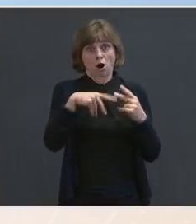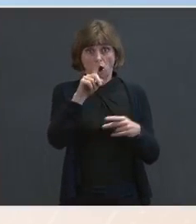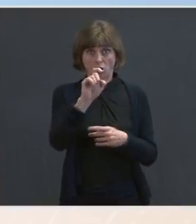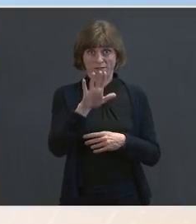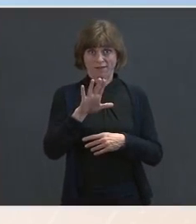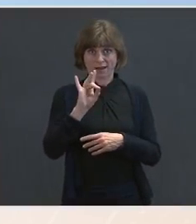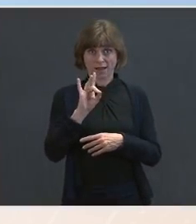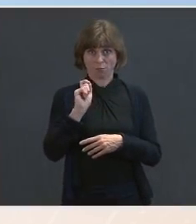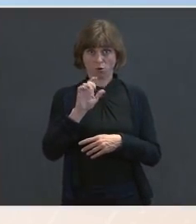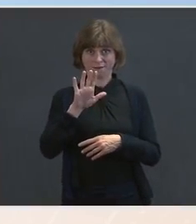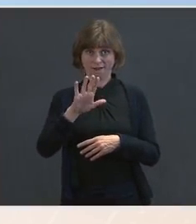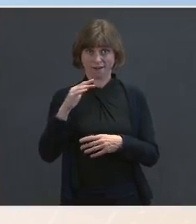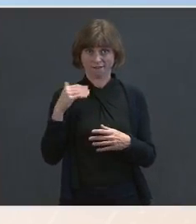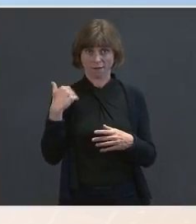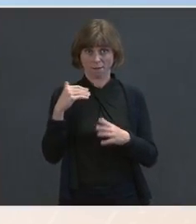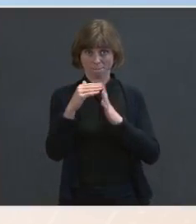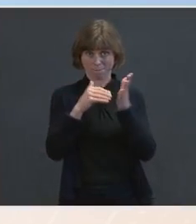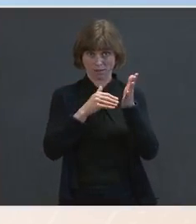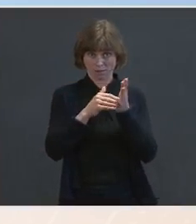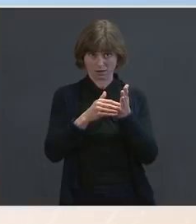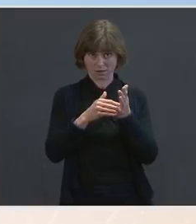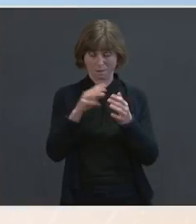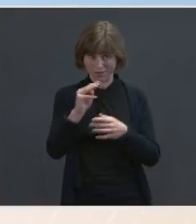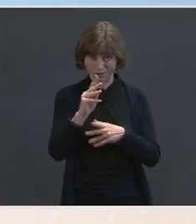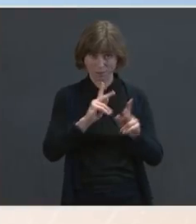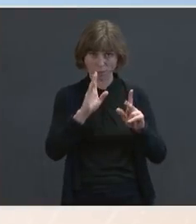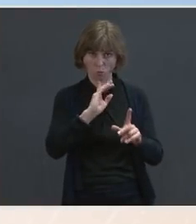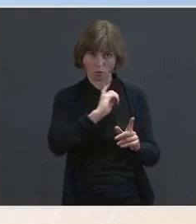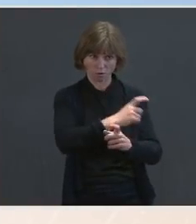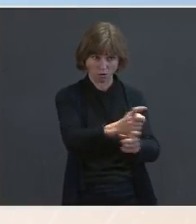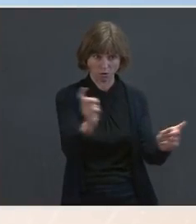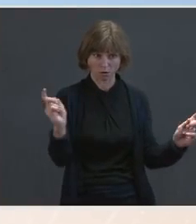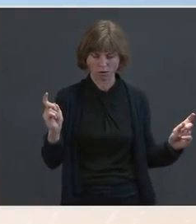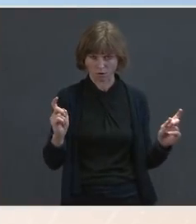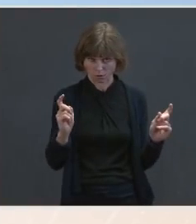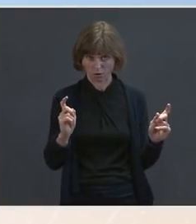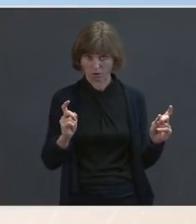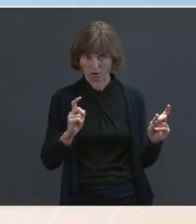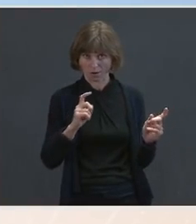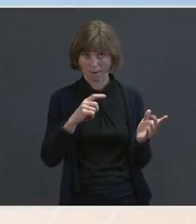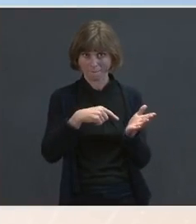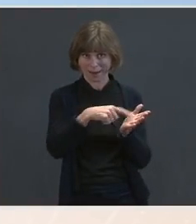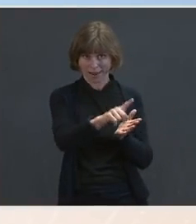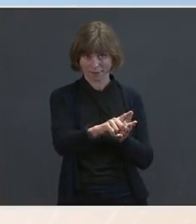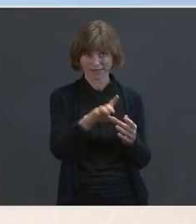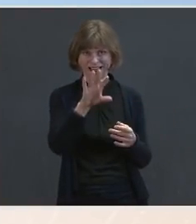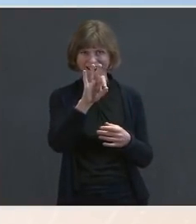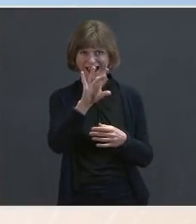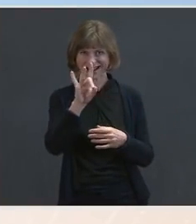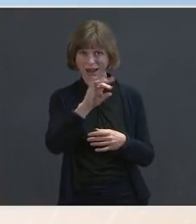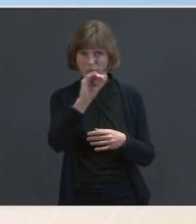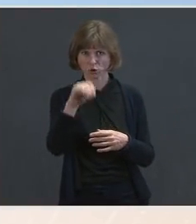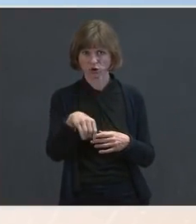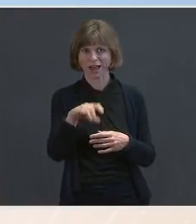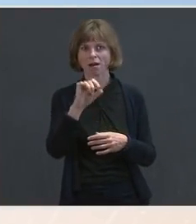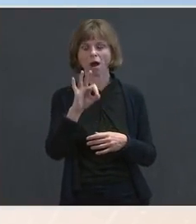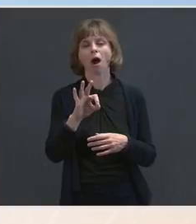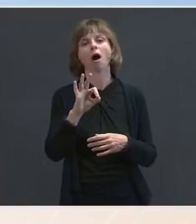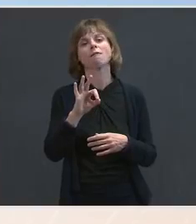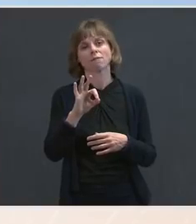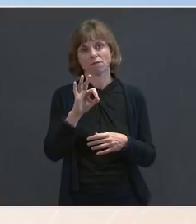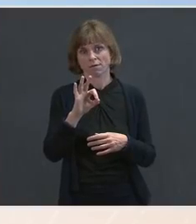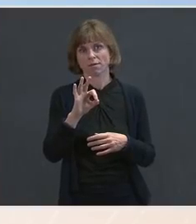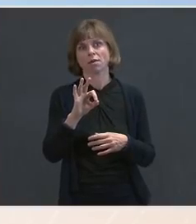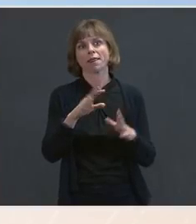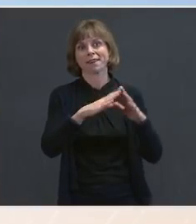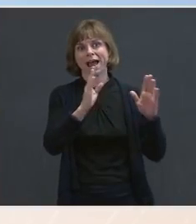158.5 million households are going to receive direct payments. That's 98% of the households who received them in December.